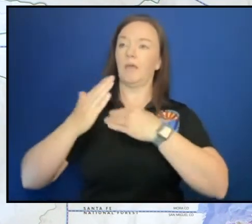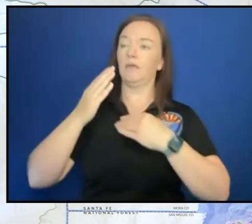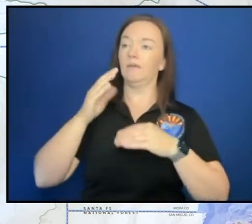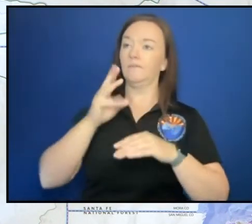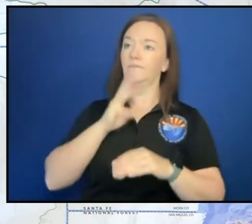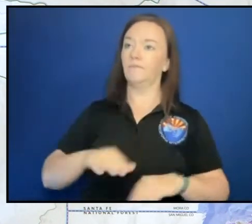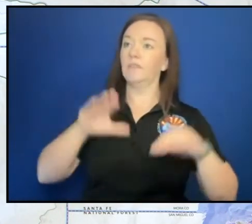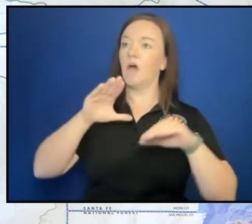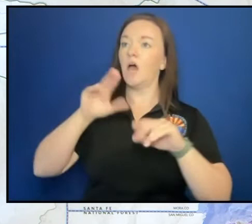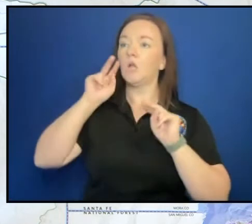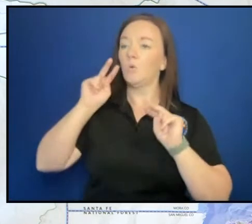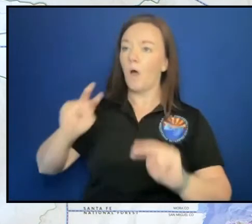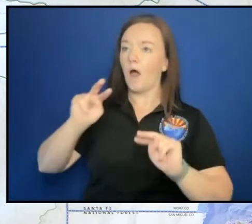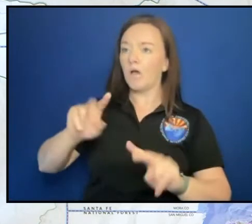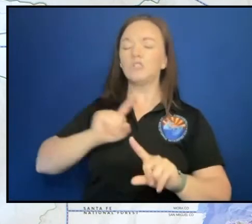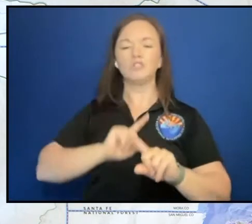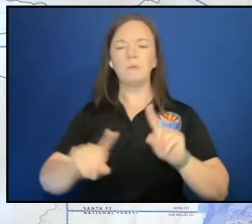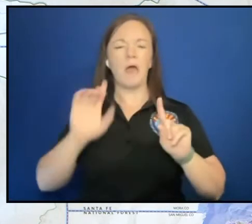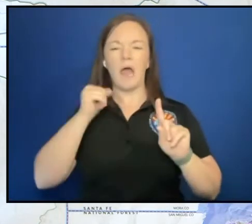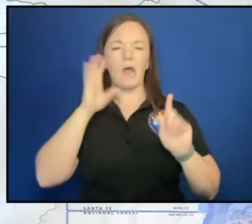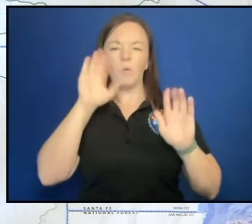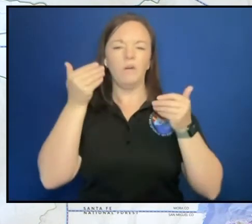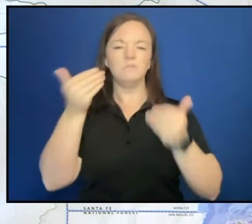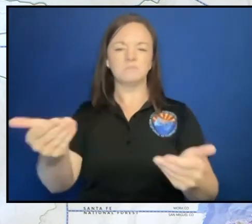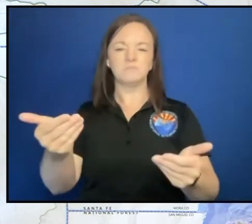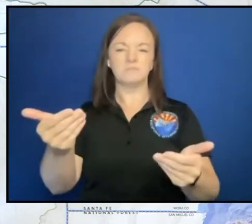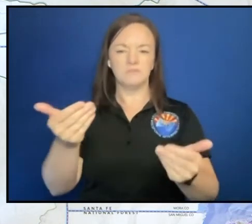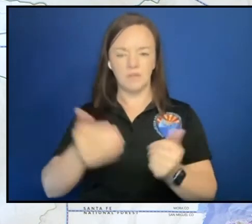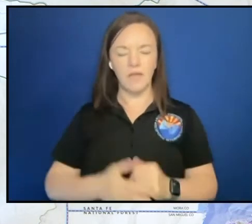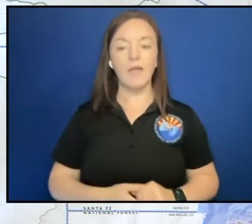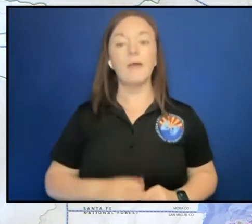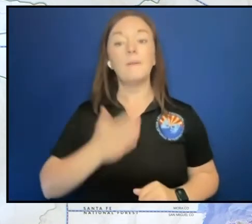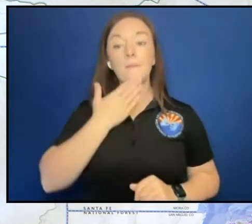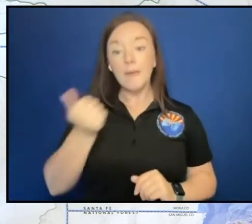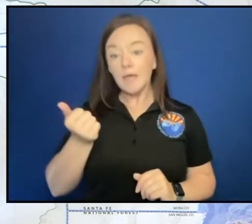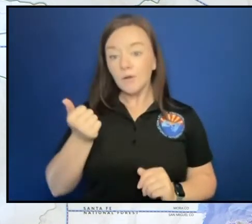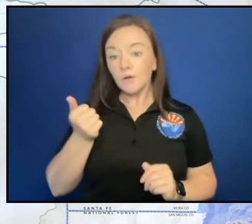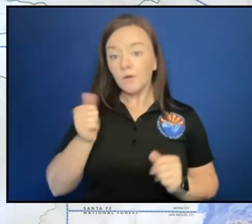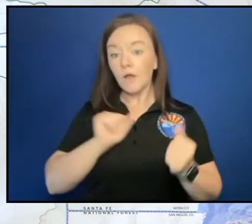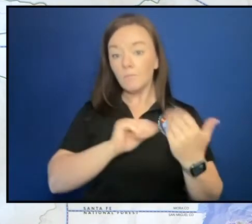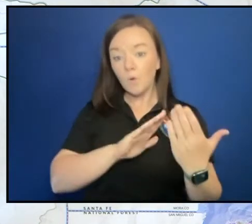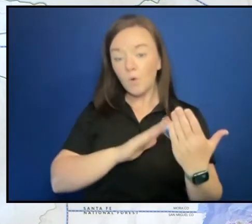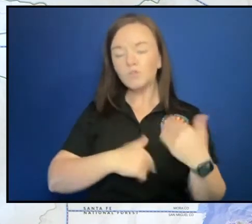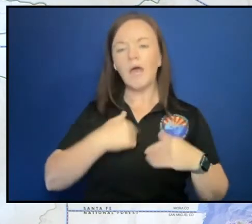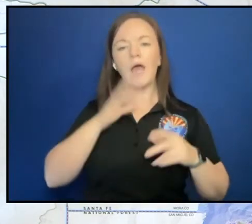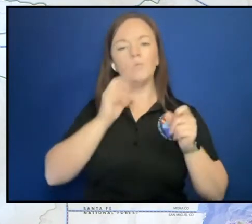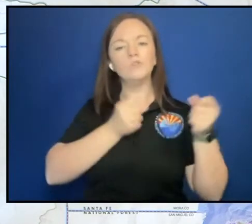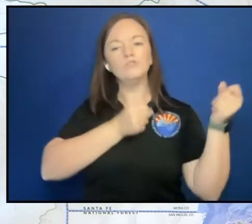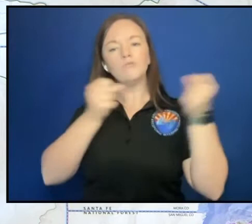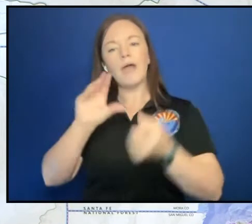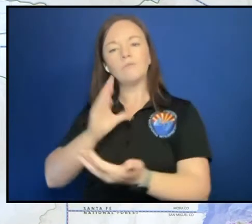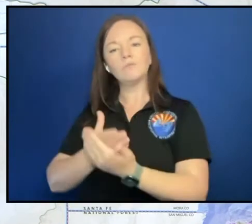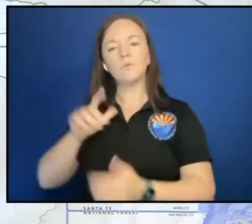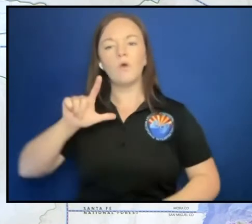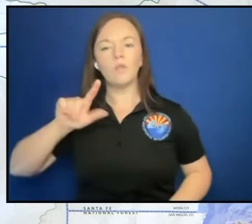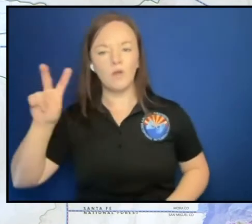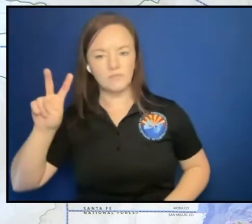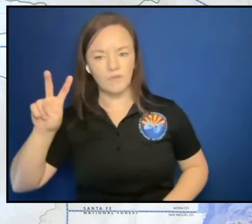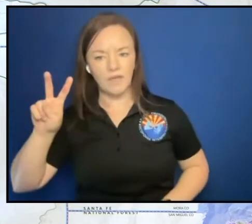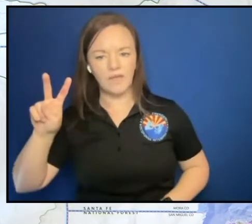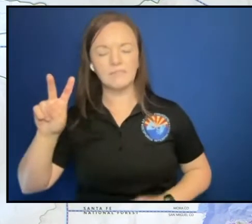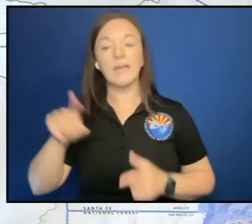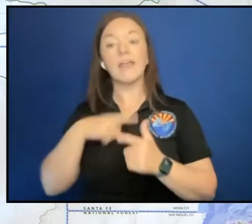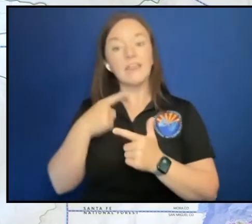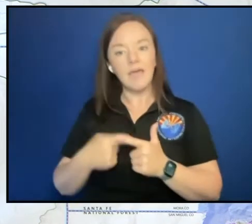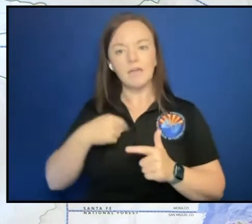better solution is I'm gonna drive to Las Vegas, and then I'm gonna evaluate whether or not it's appropriate for me to go the rest of